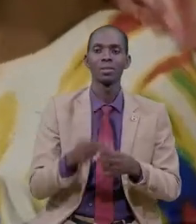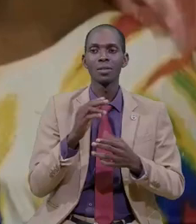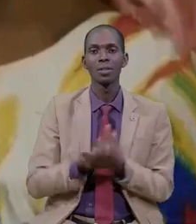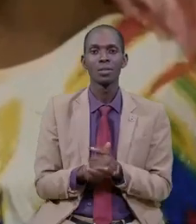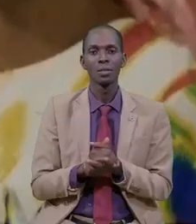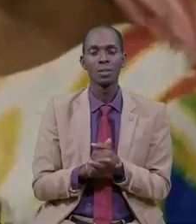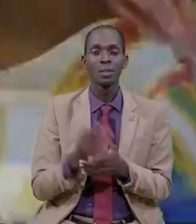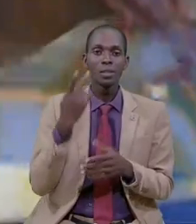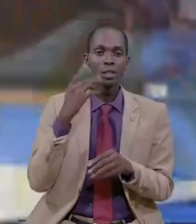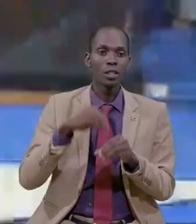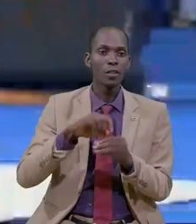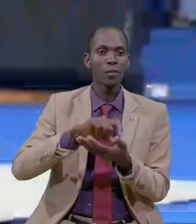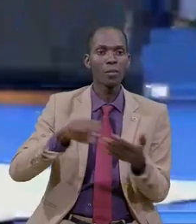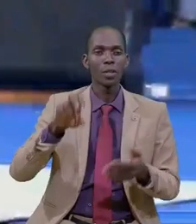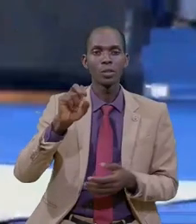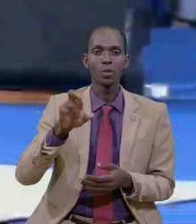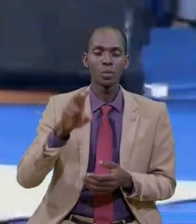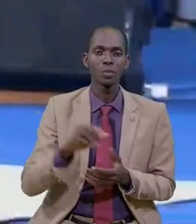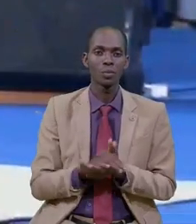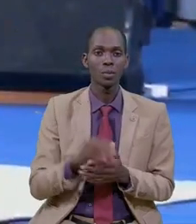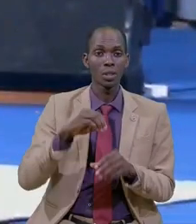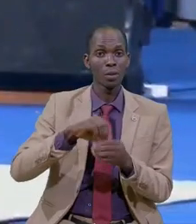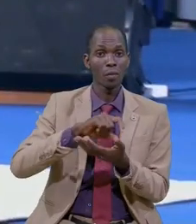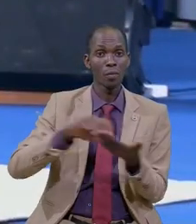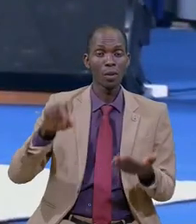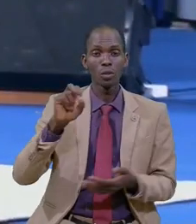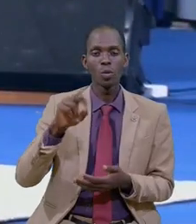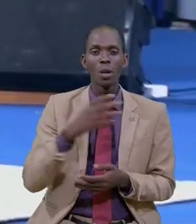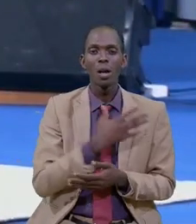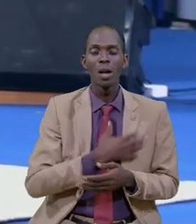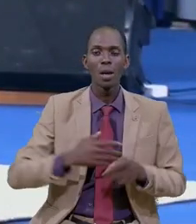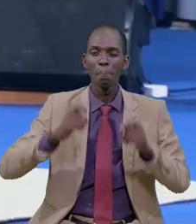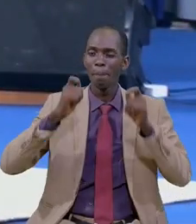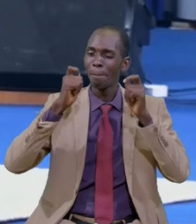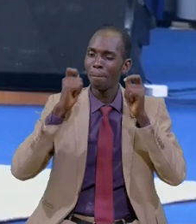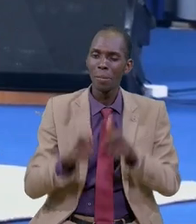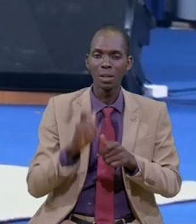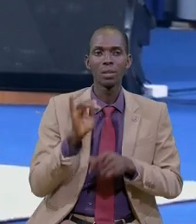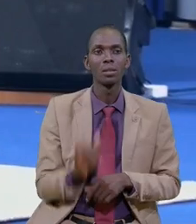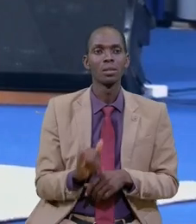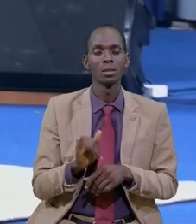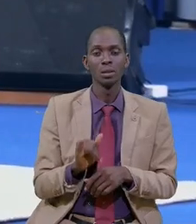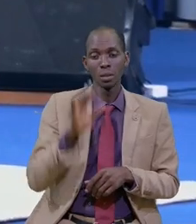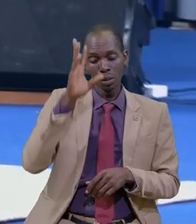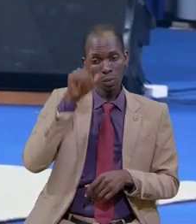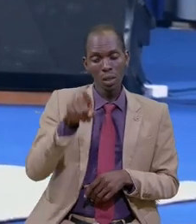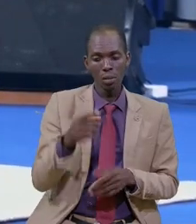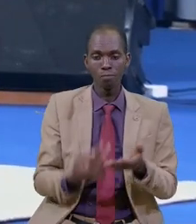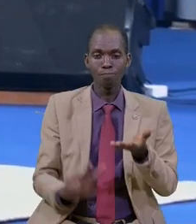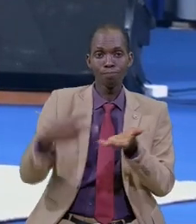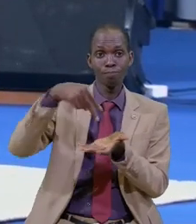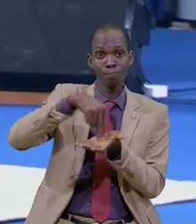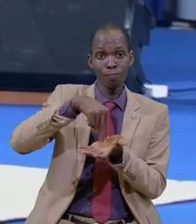at verse 12. Verset 12. Verse 12, and immediately he arose, he took up his